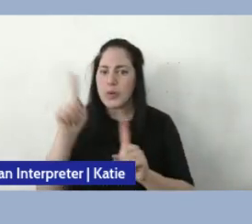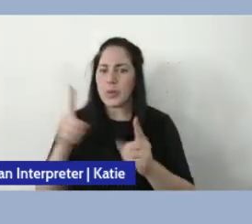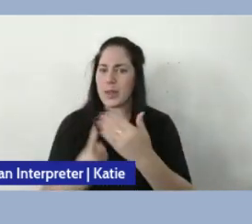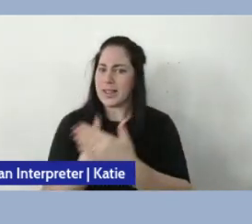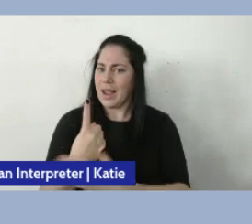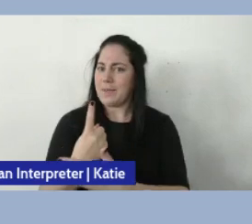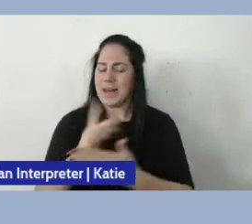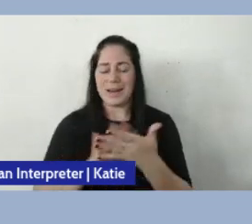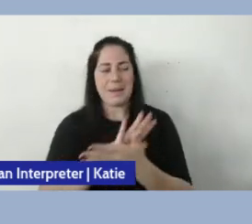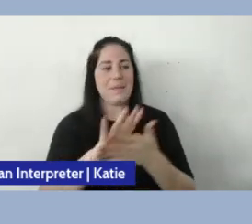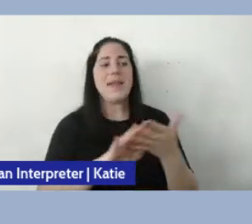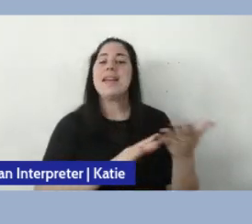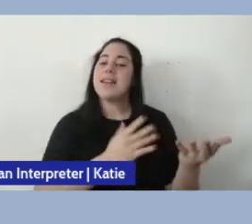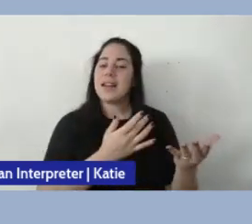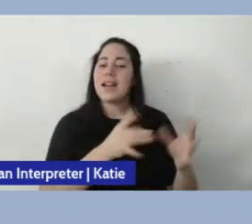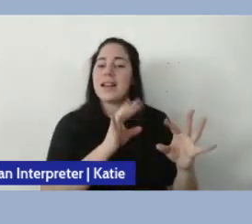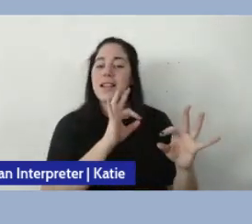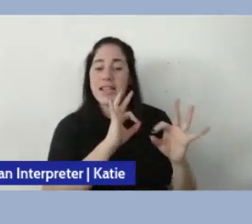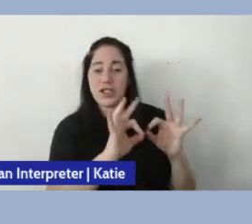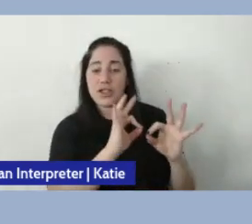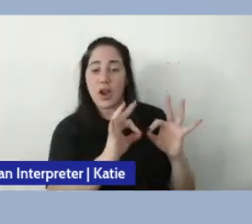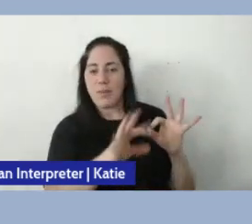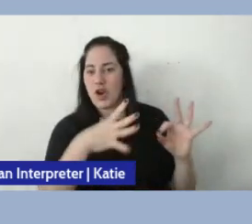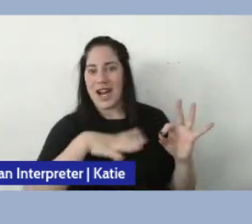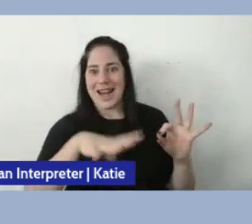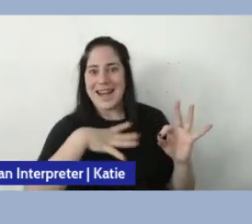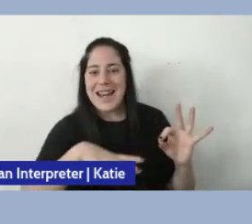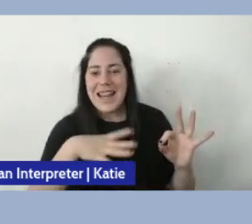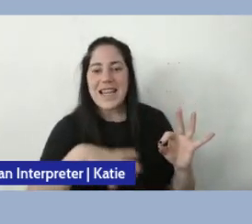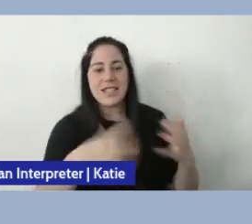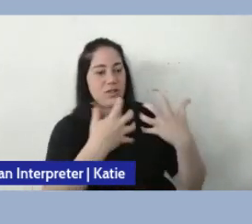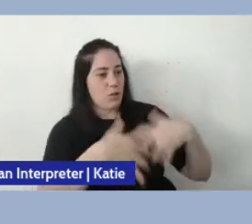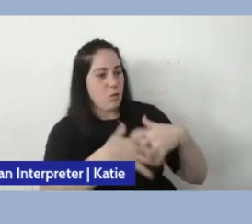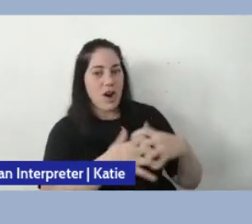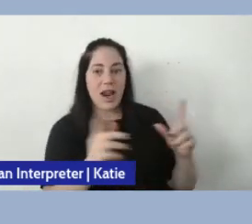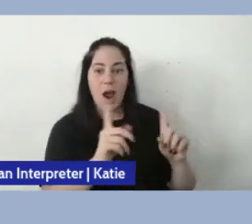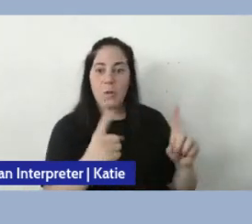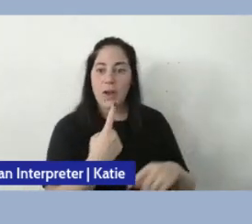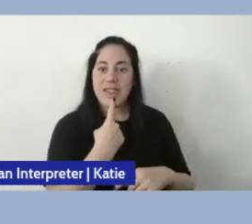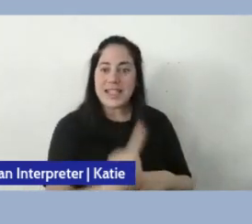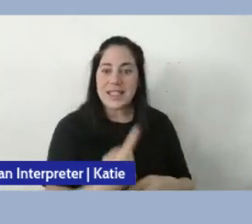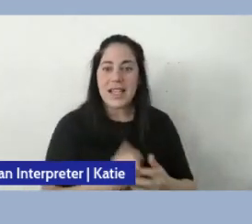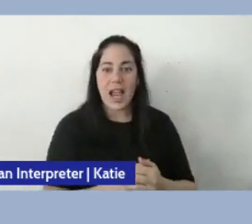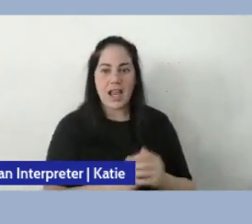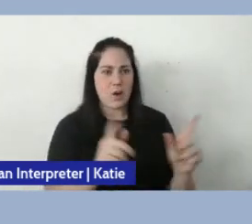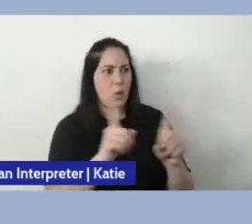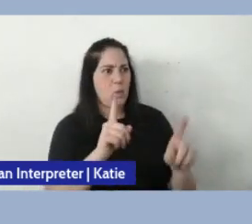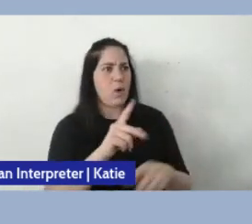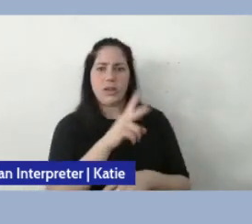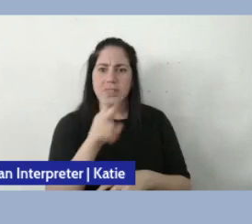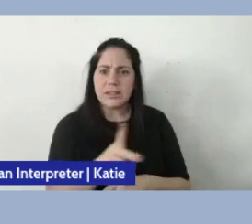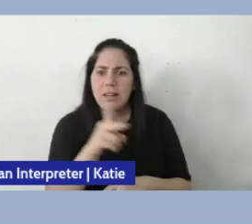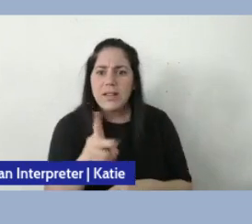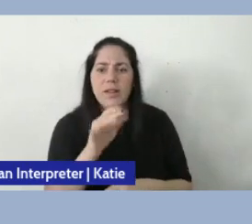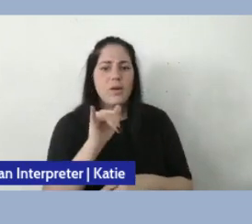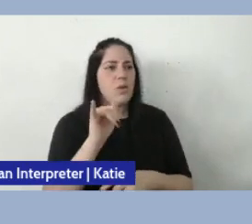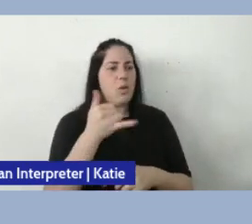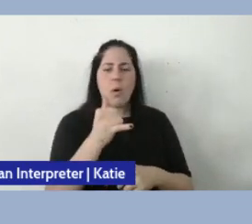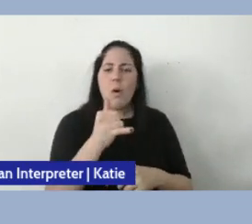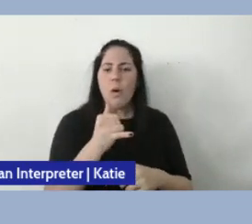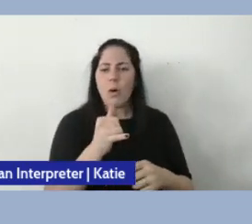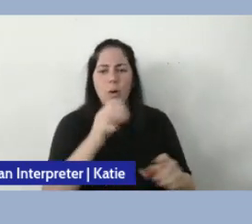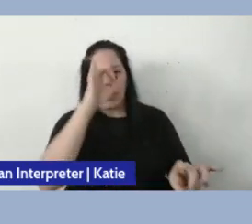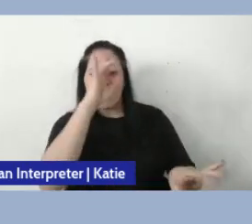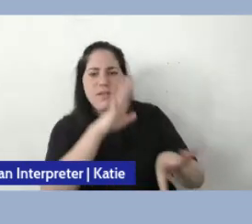key features of speech, including any inaccuracies, nonsense, or repetitions, as these can be symptoms